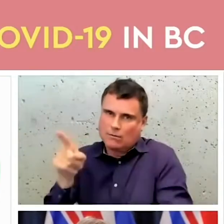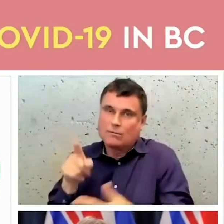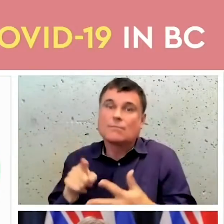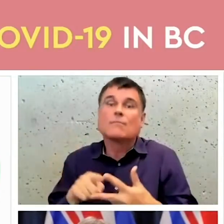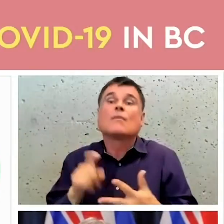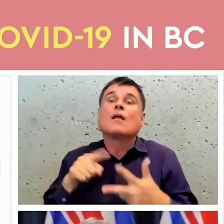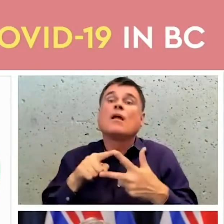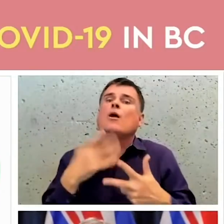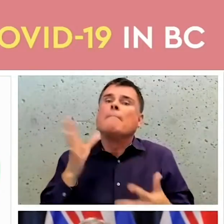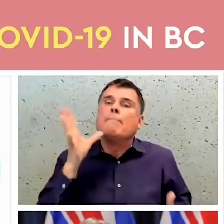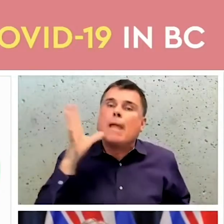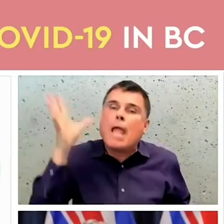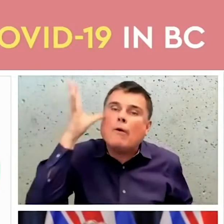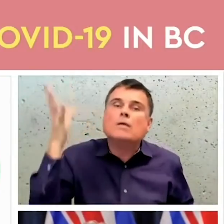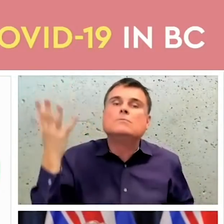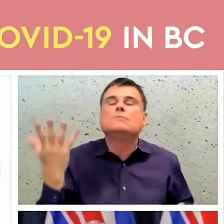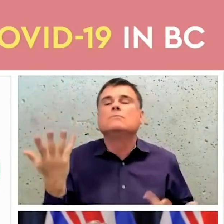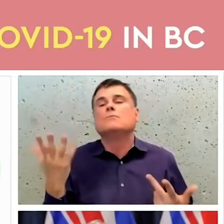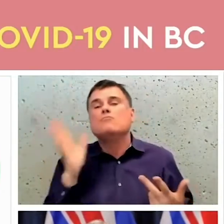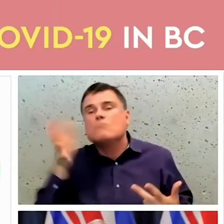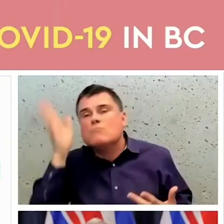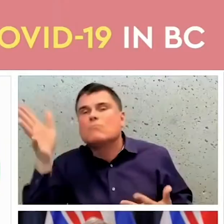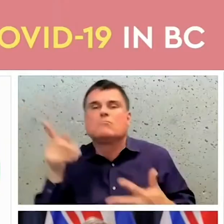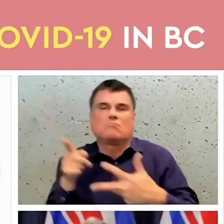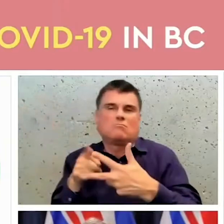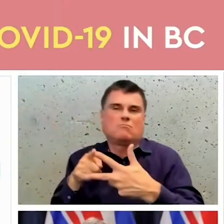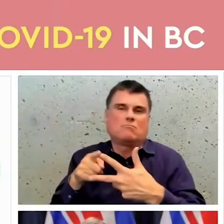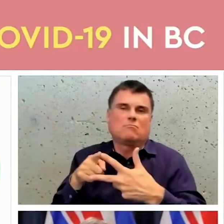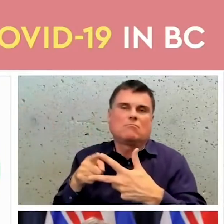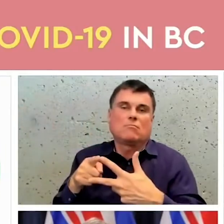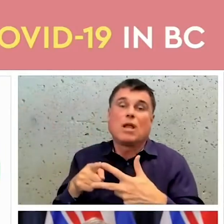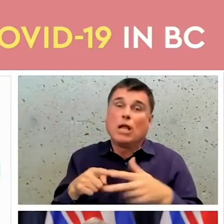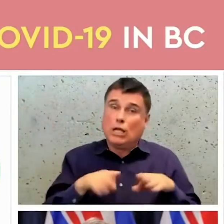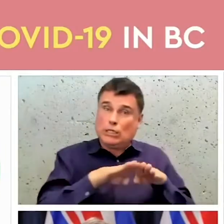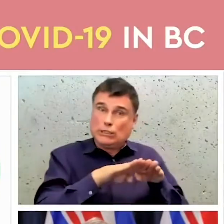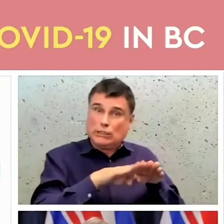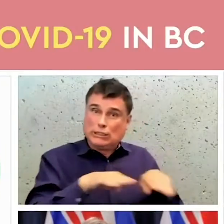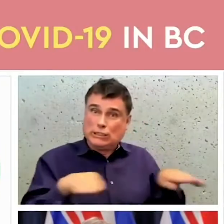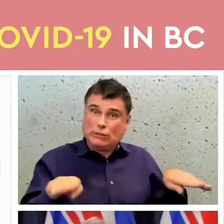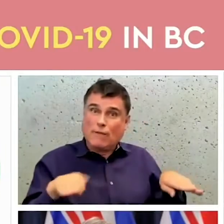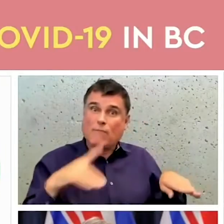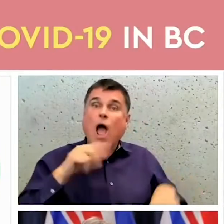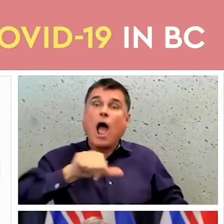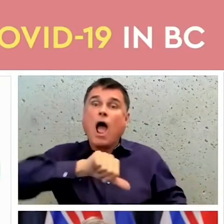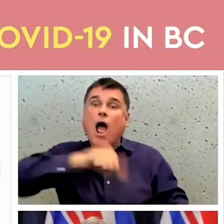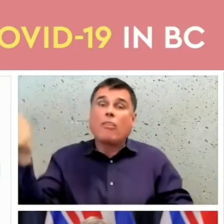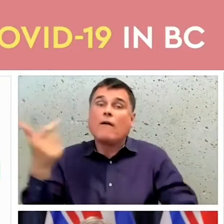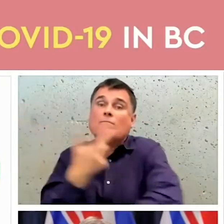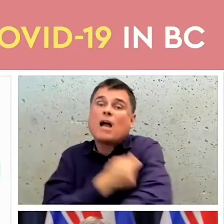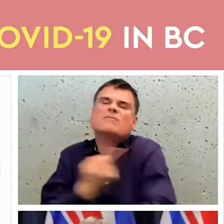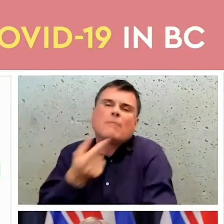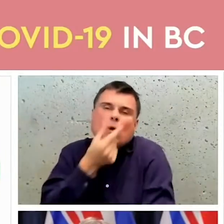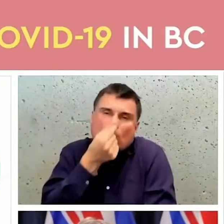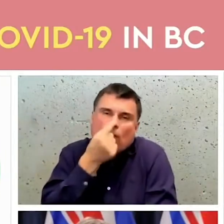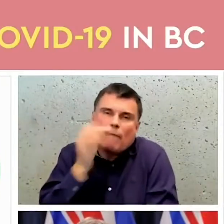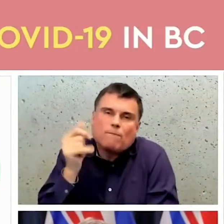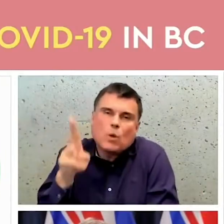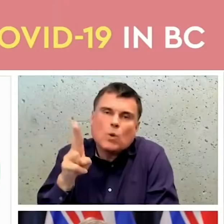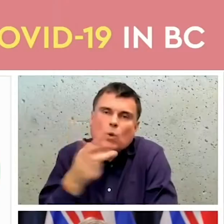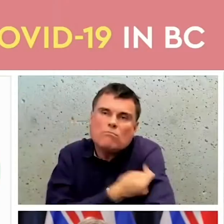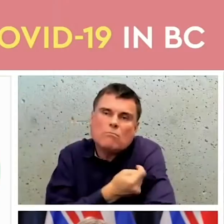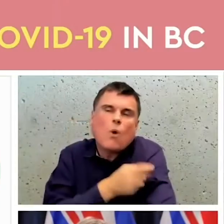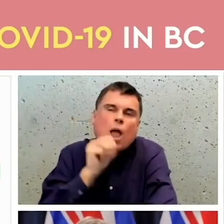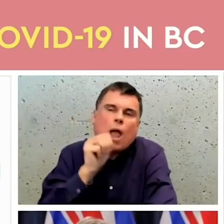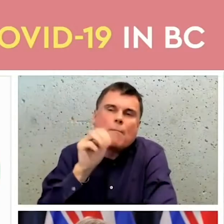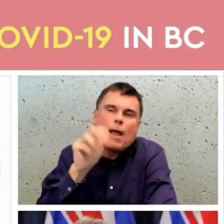they're familiar with from their own vaccinations. And so those will be, there will be all age clinics where they'll be very familiar, but